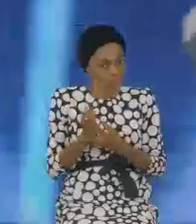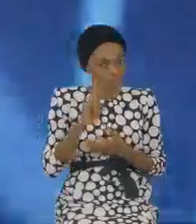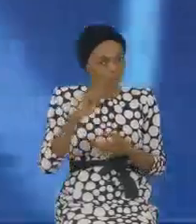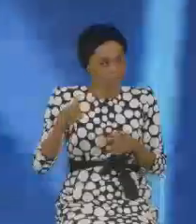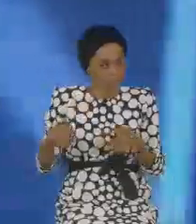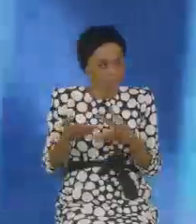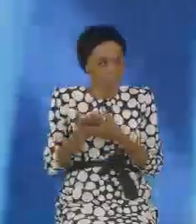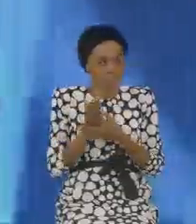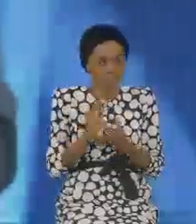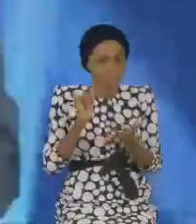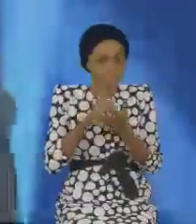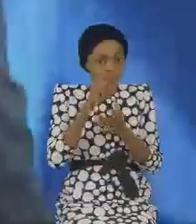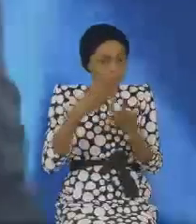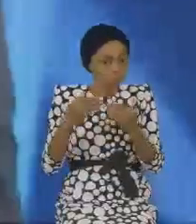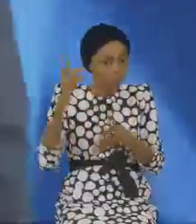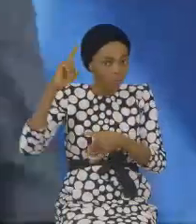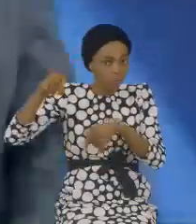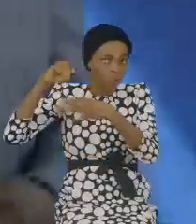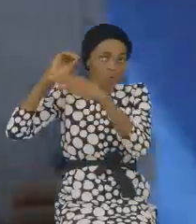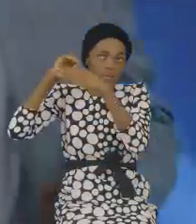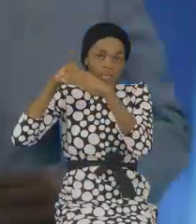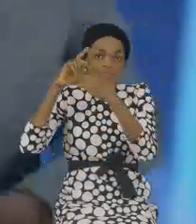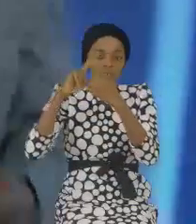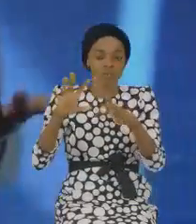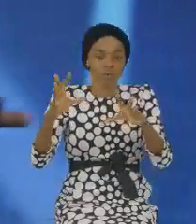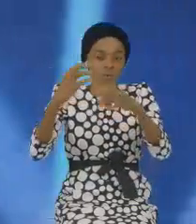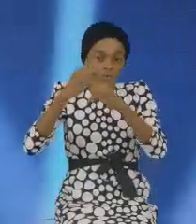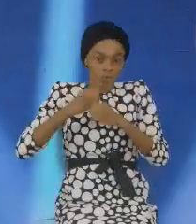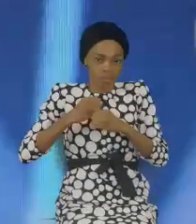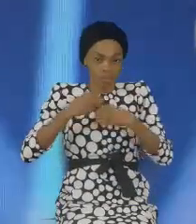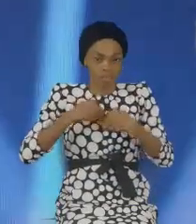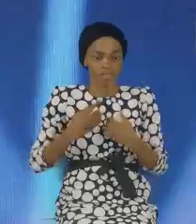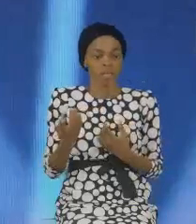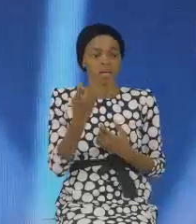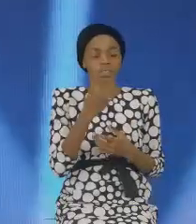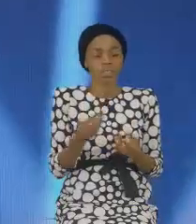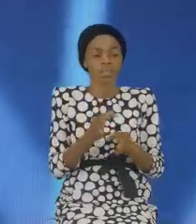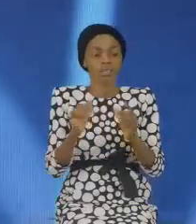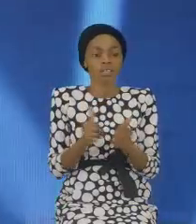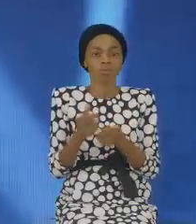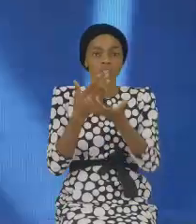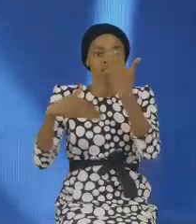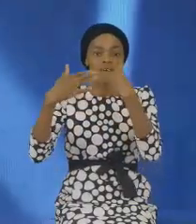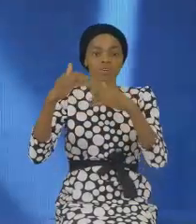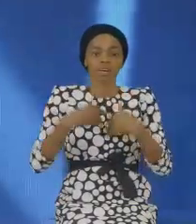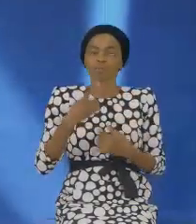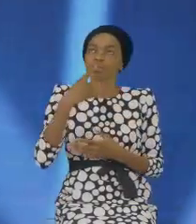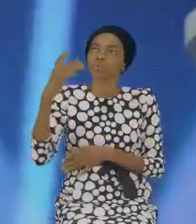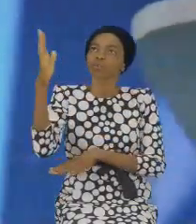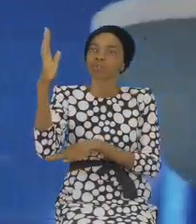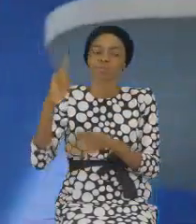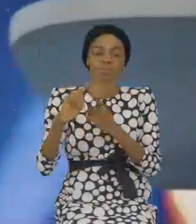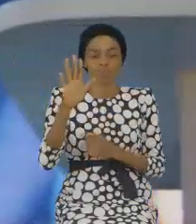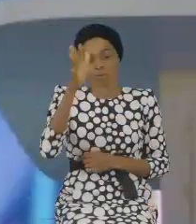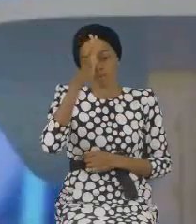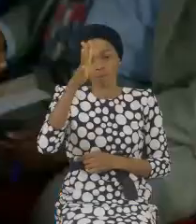you're going through, that you may go in and possess the land that the heavenly Father has won unto your fathers. Look at